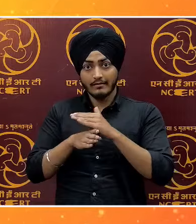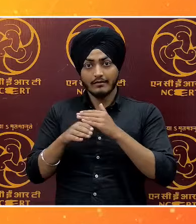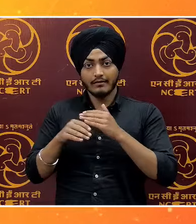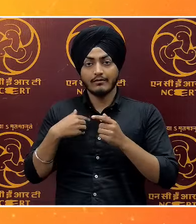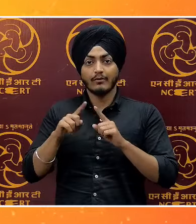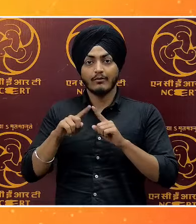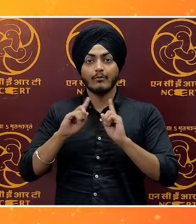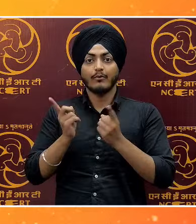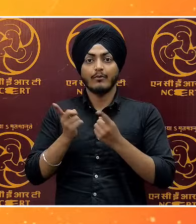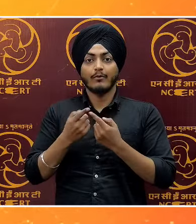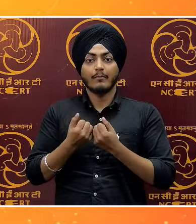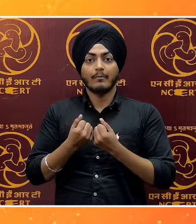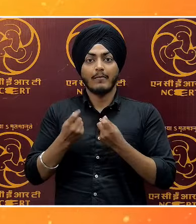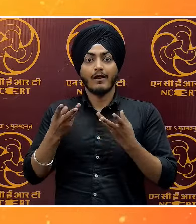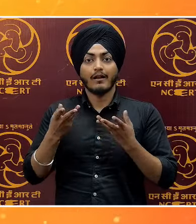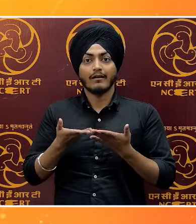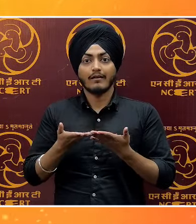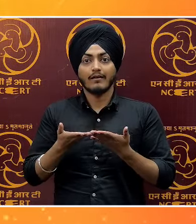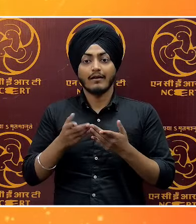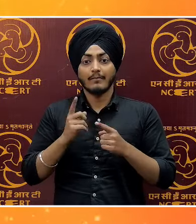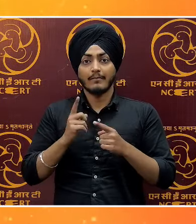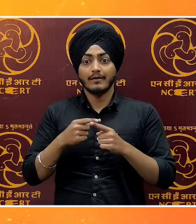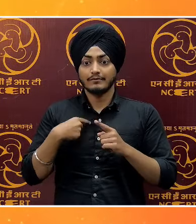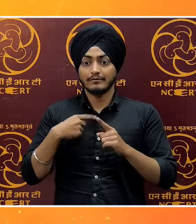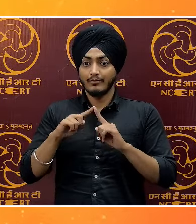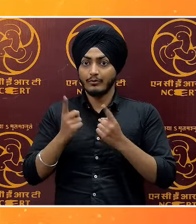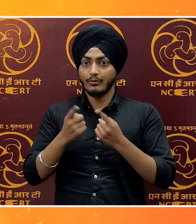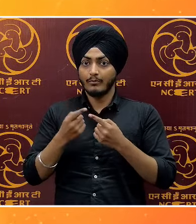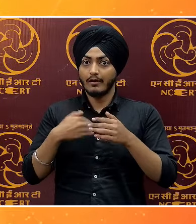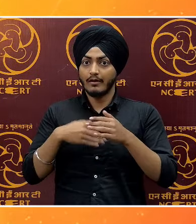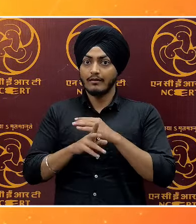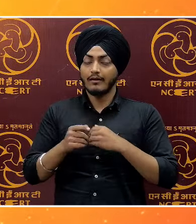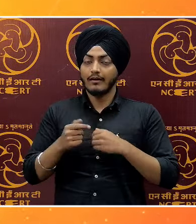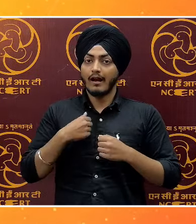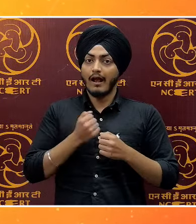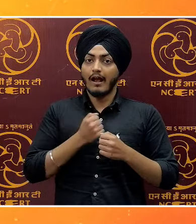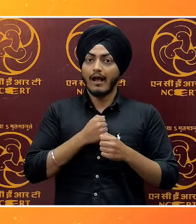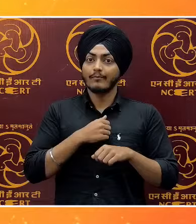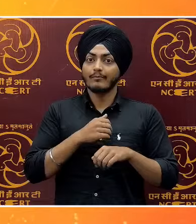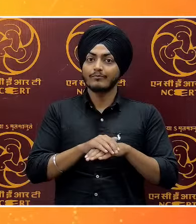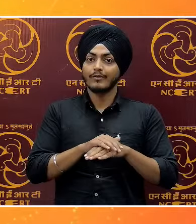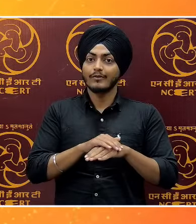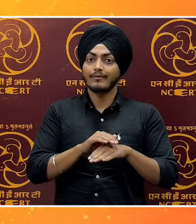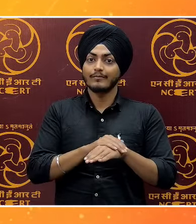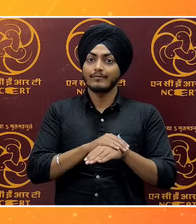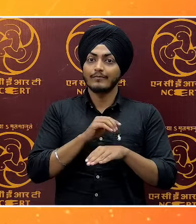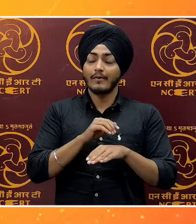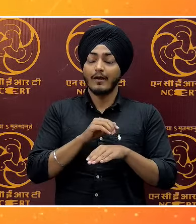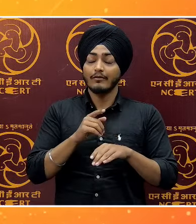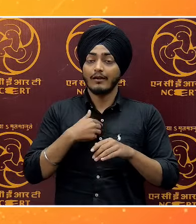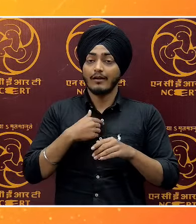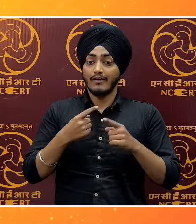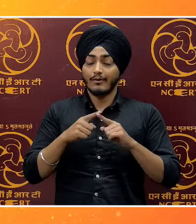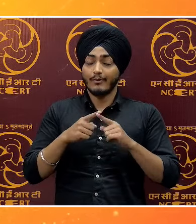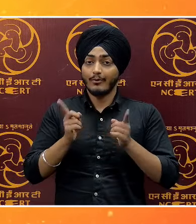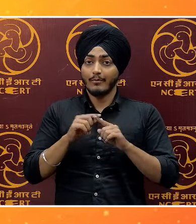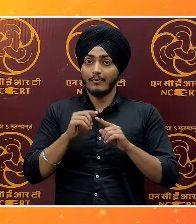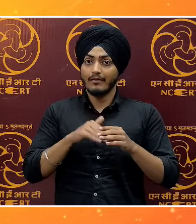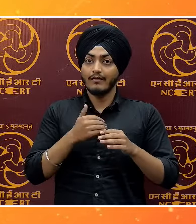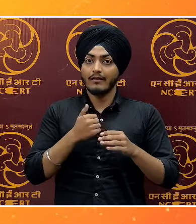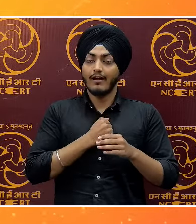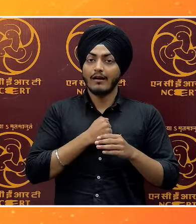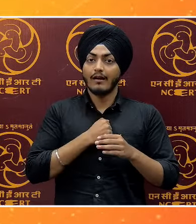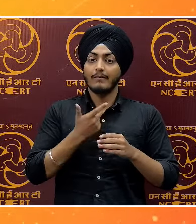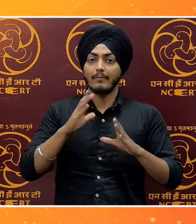In my room there is a bed. Great, great. On the bed there is a basket.